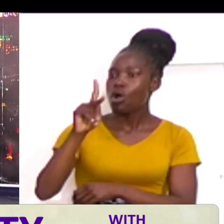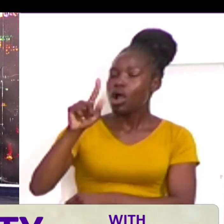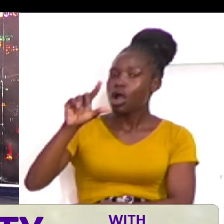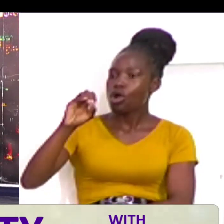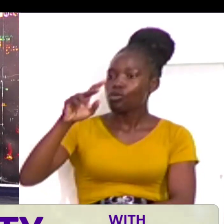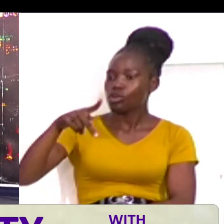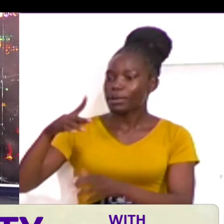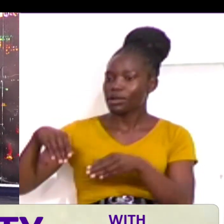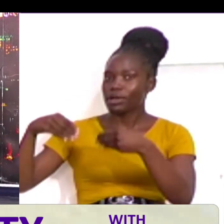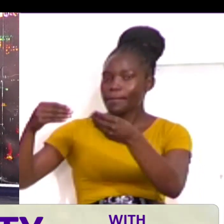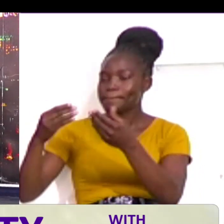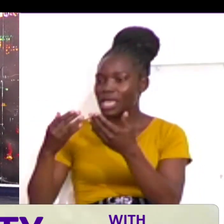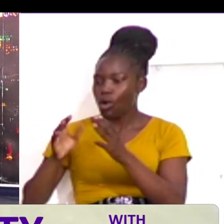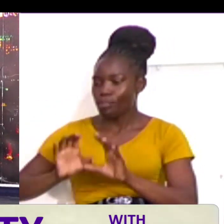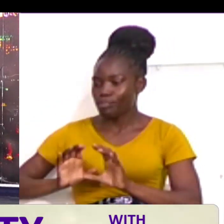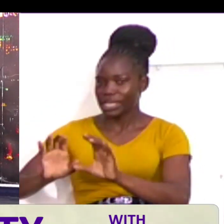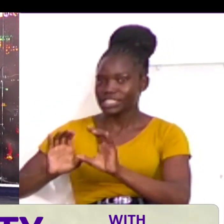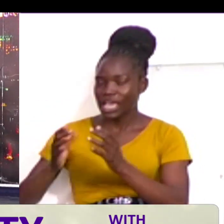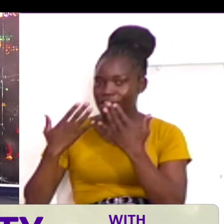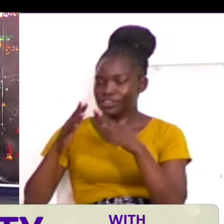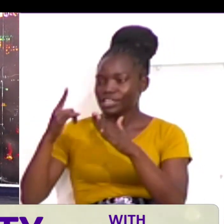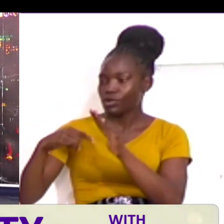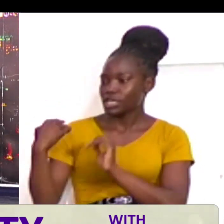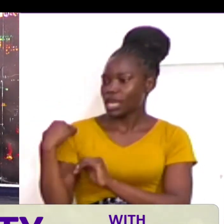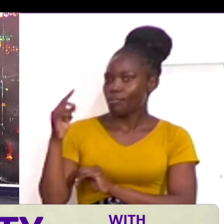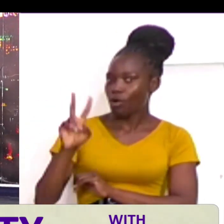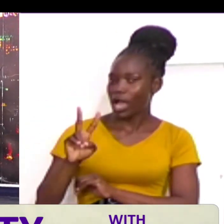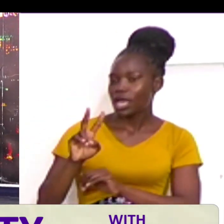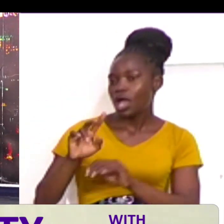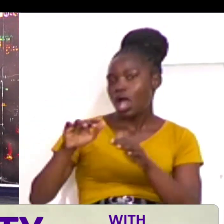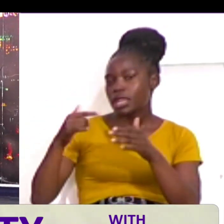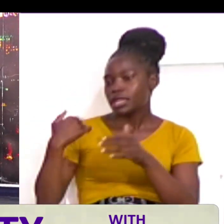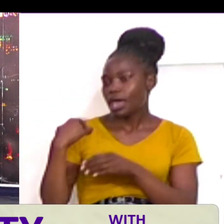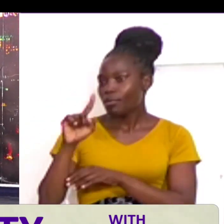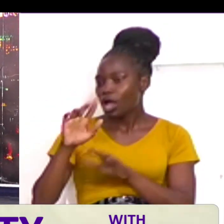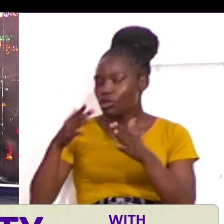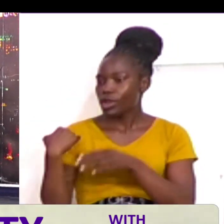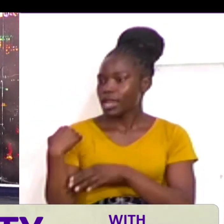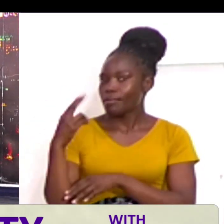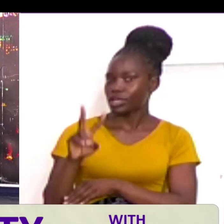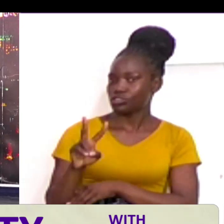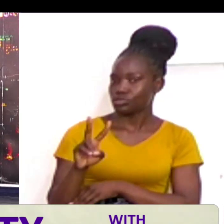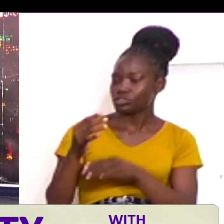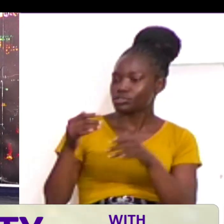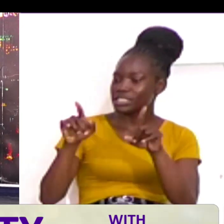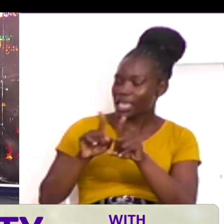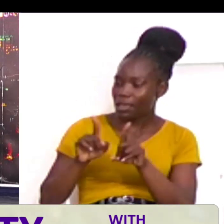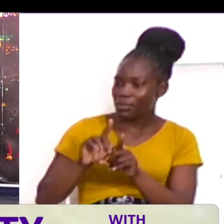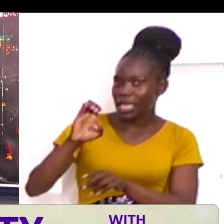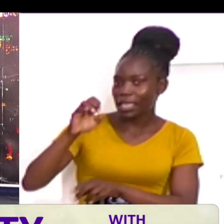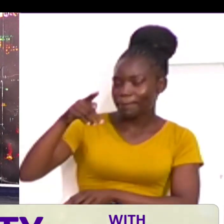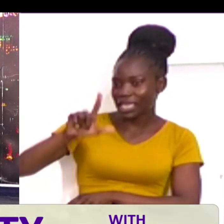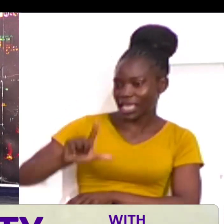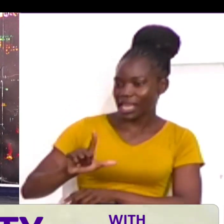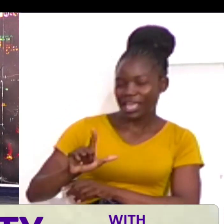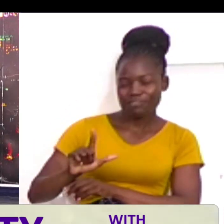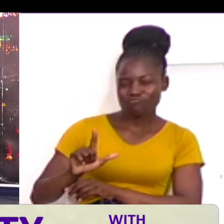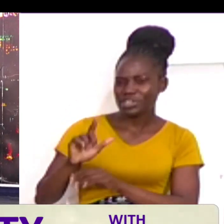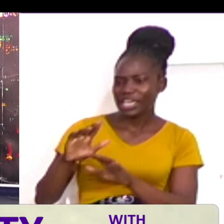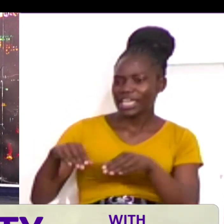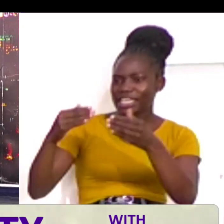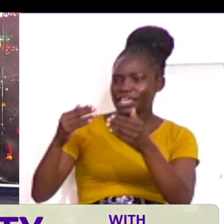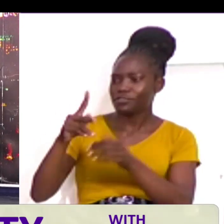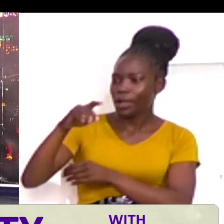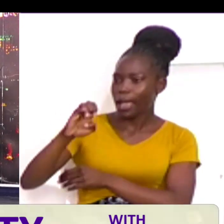pressure, finishing number one. They're changing positions. Yeah. So, and up to the Premier League as well, he caused the same headache for Pep